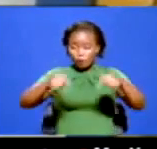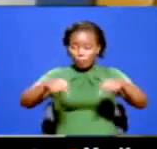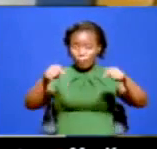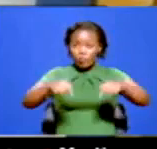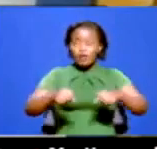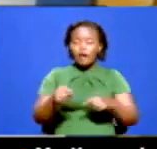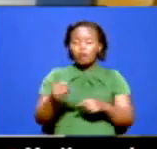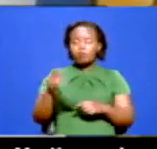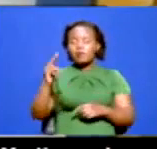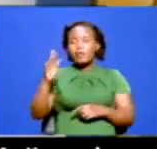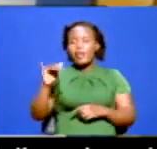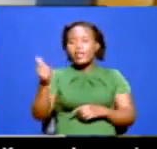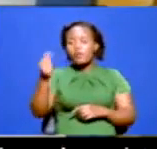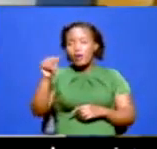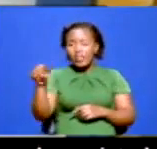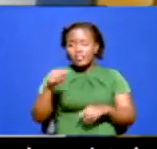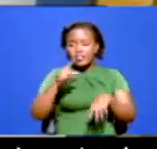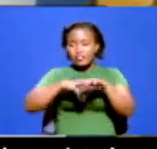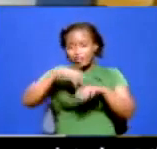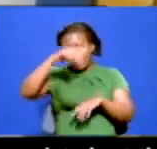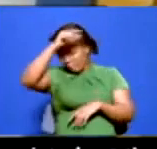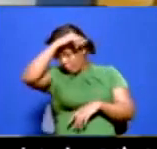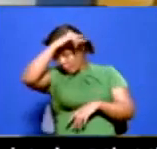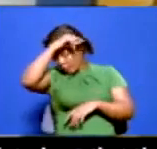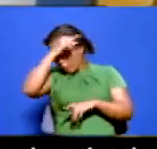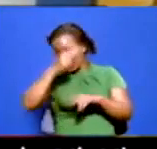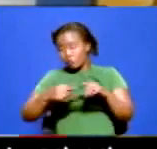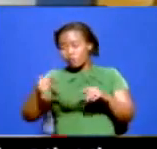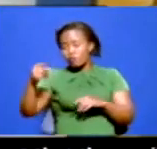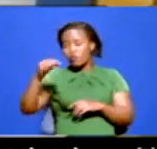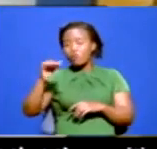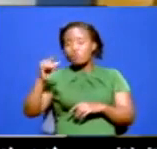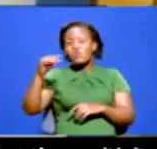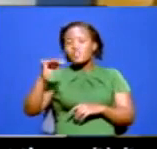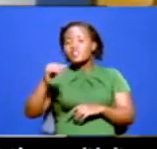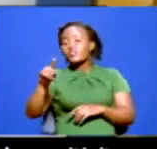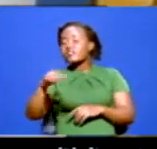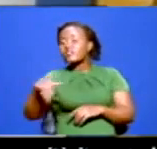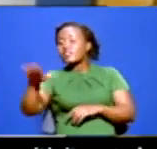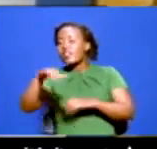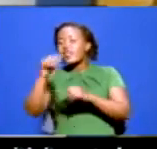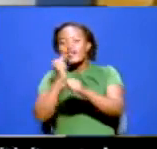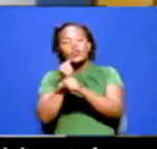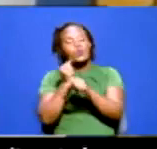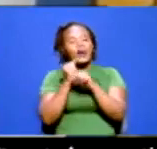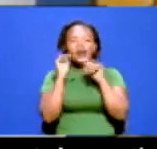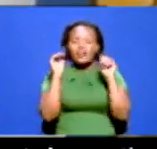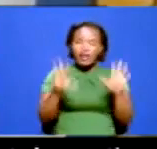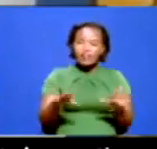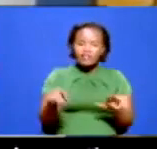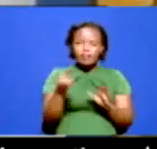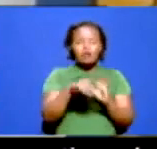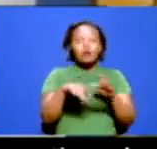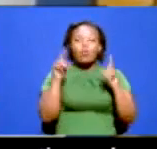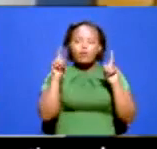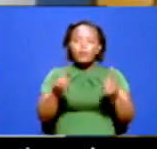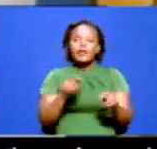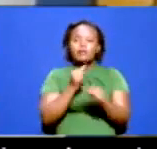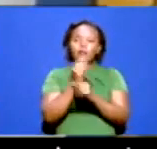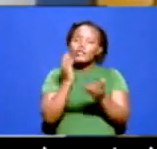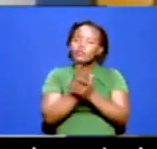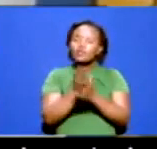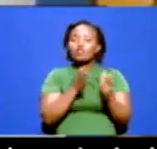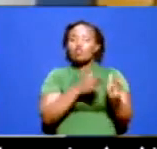graduates commission from Gilgil, they have nowhere to go. So we need to create avenues for them to be absorbed